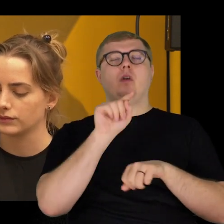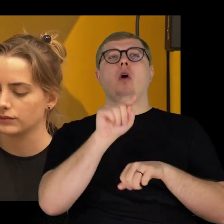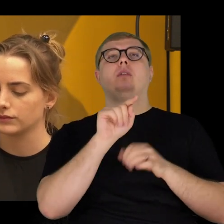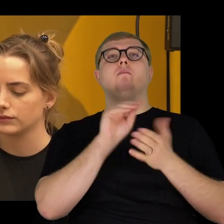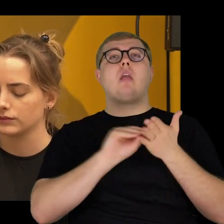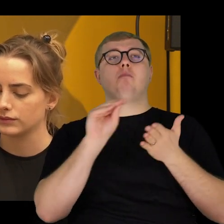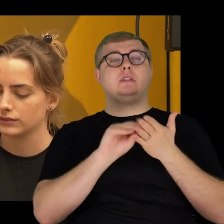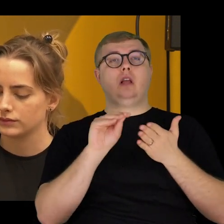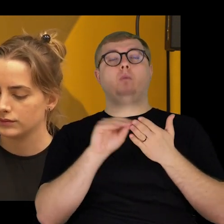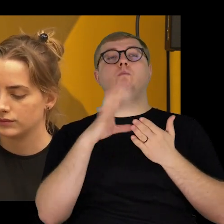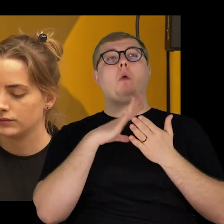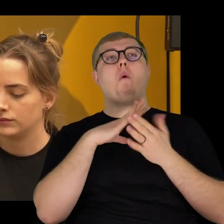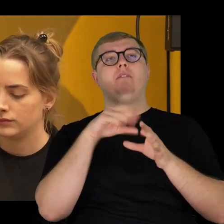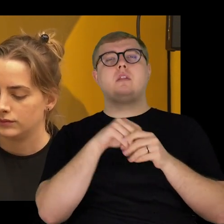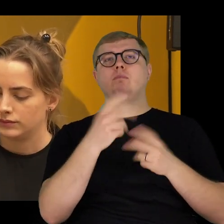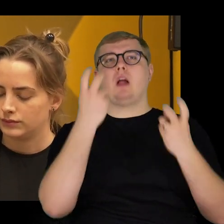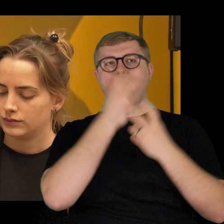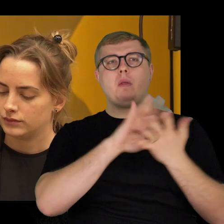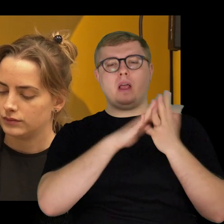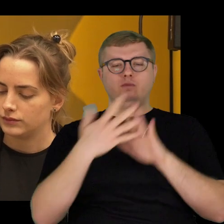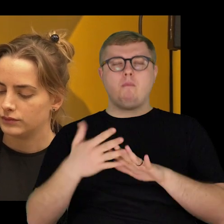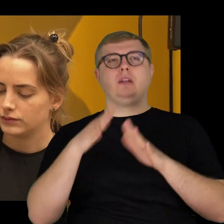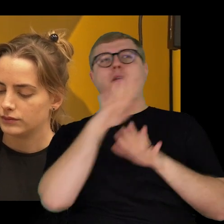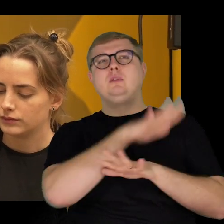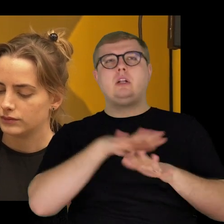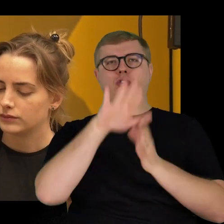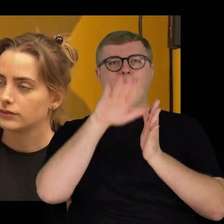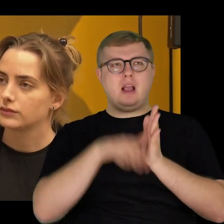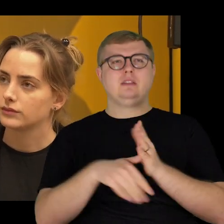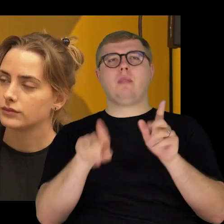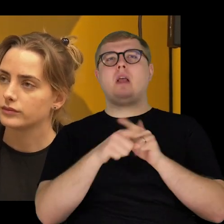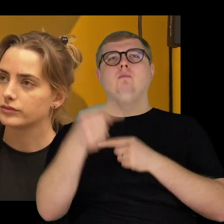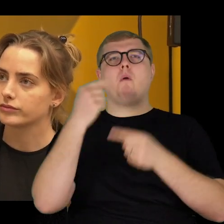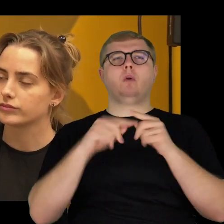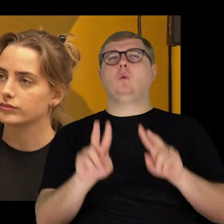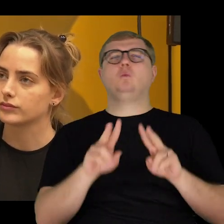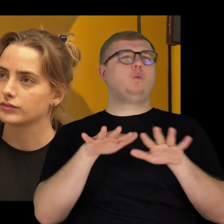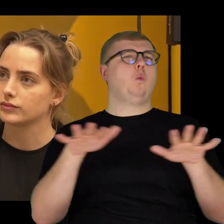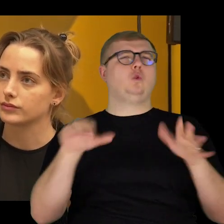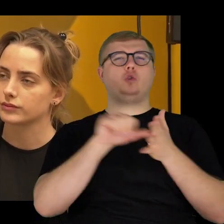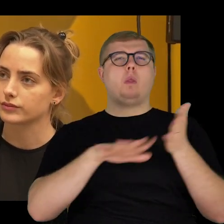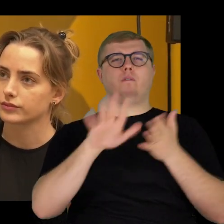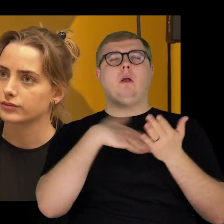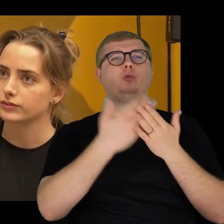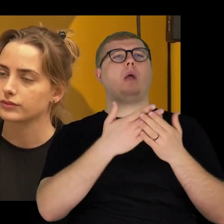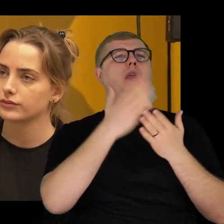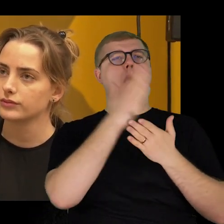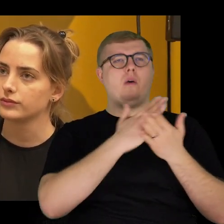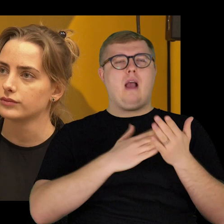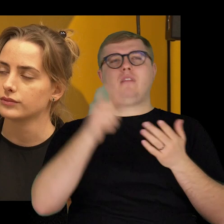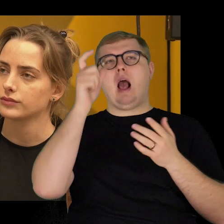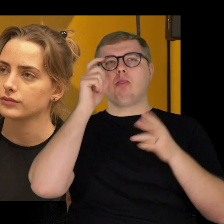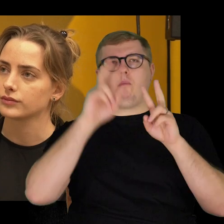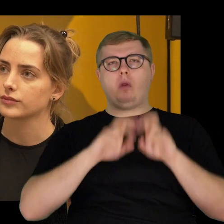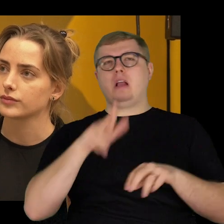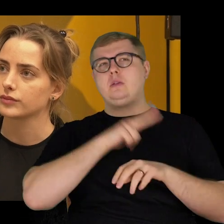the transformation of space, of city and so on, coming from different backgrounds, geography, anthropology, sociology, architecture, urban planning and so on. So